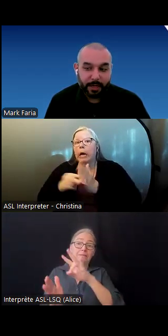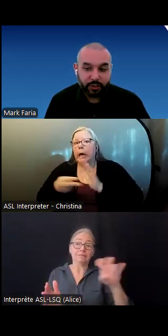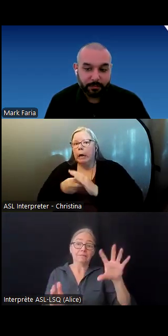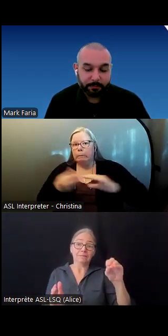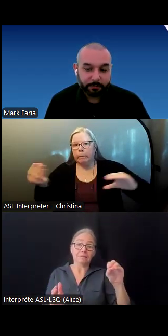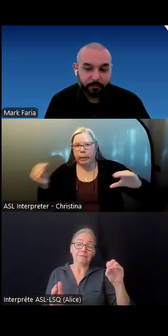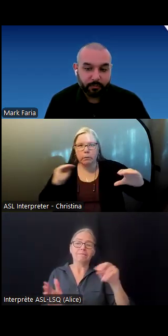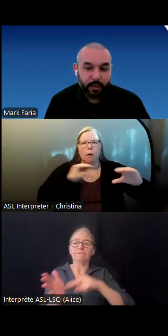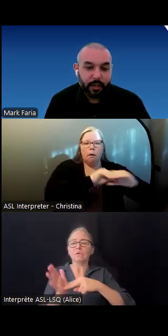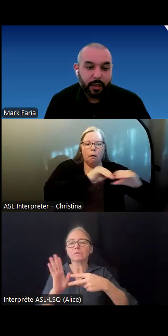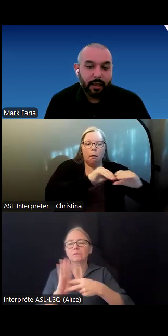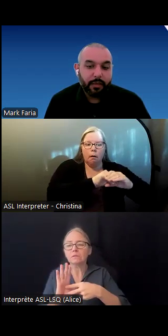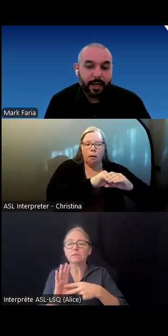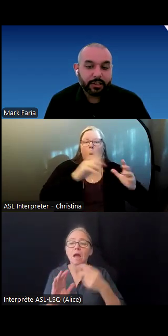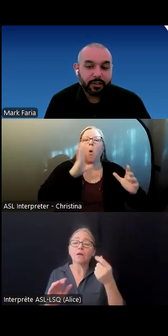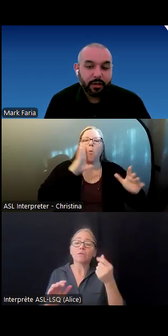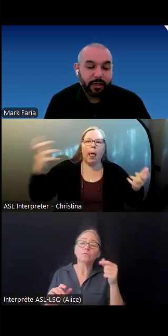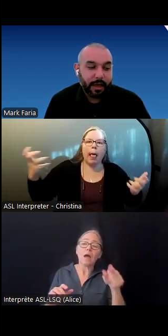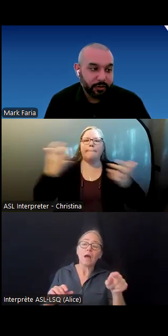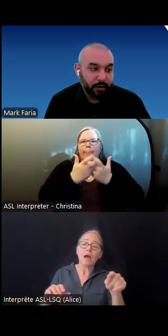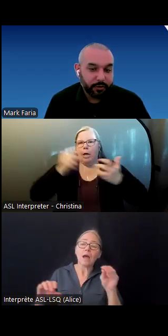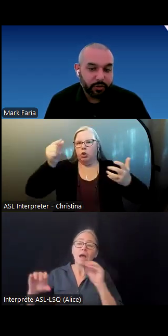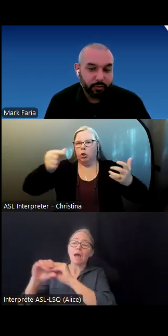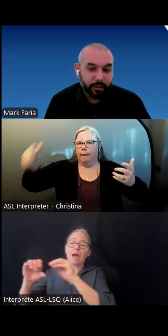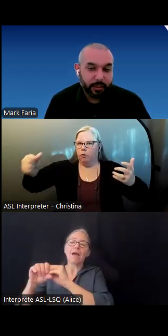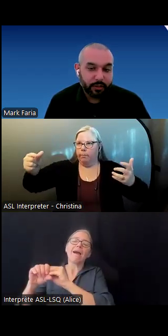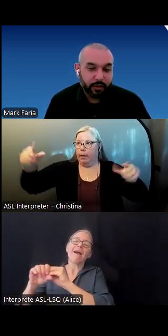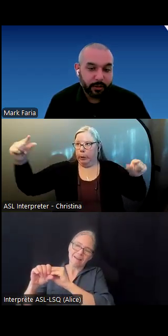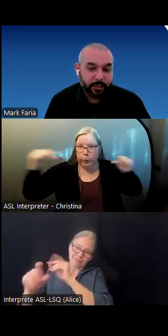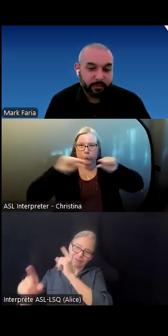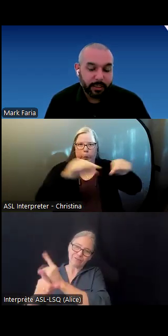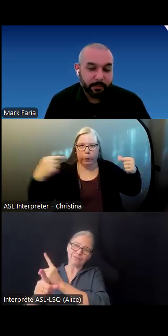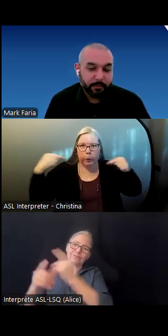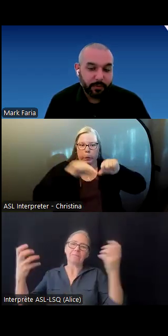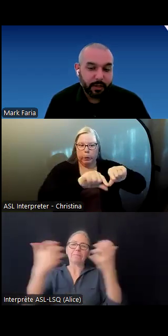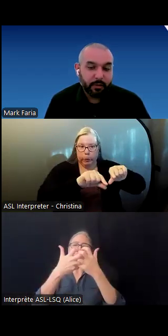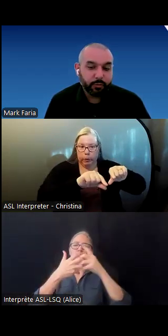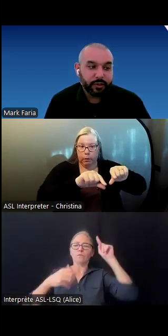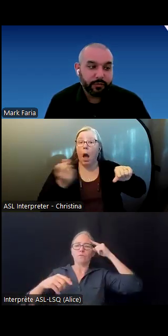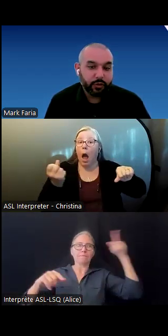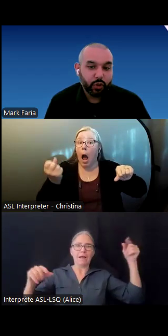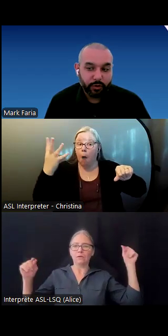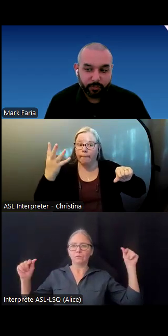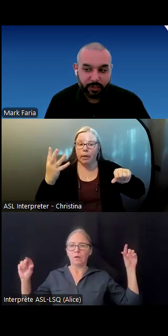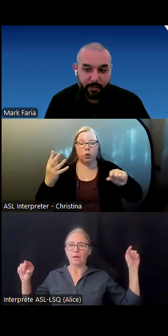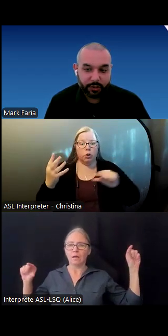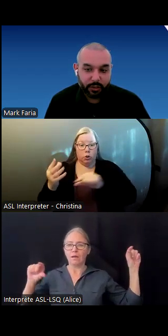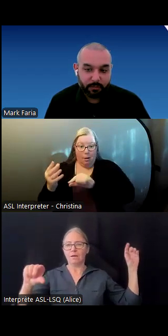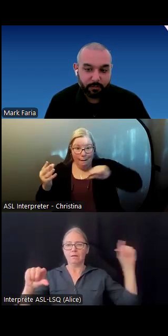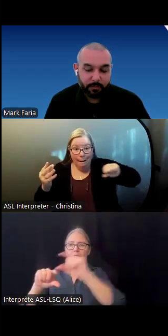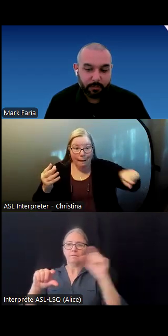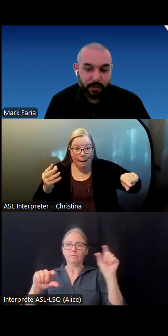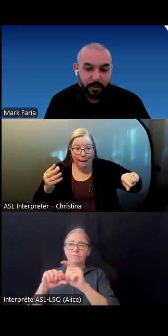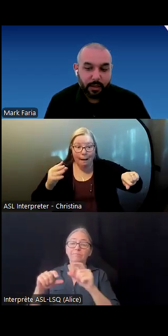300% matching. The next $1,000 you put into the RDSP will receive 200%